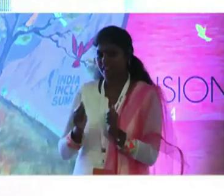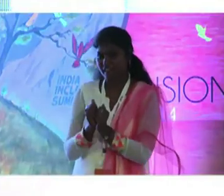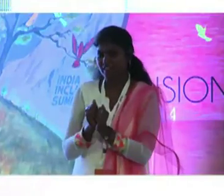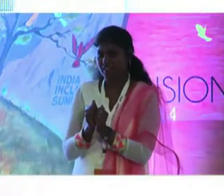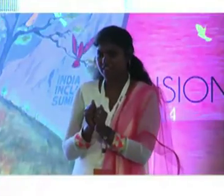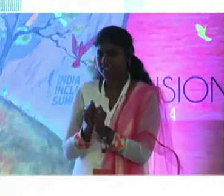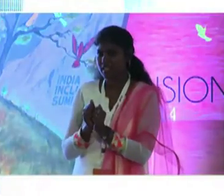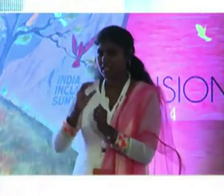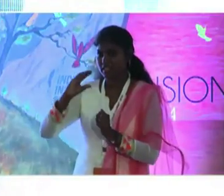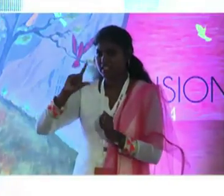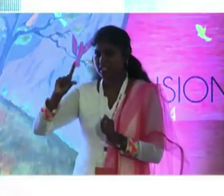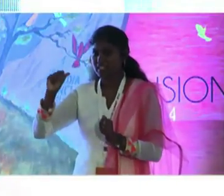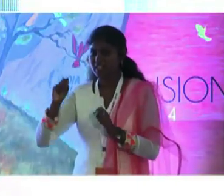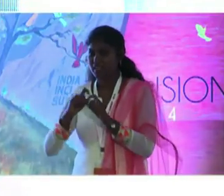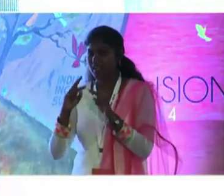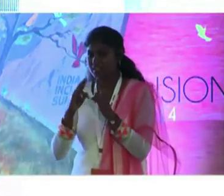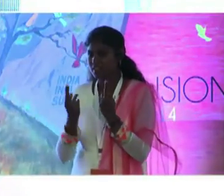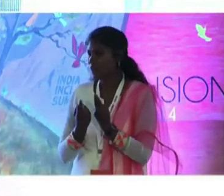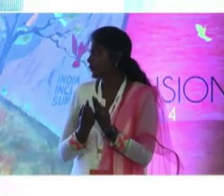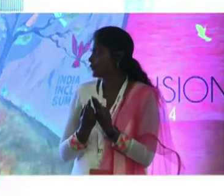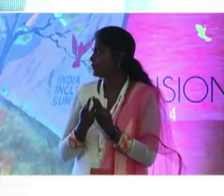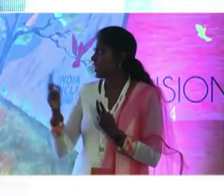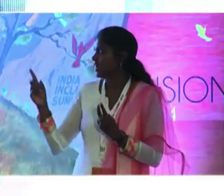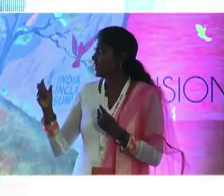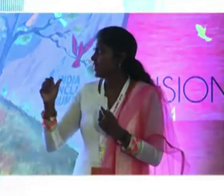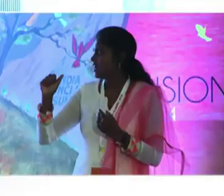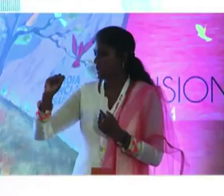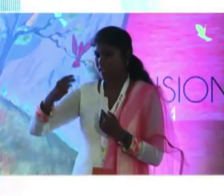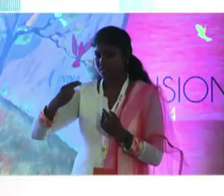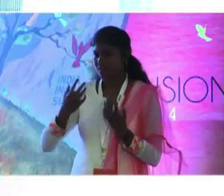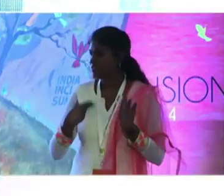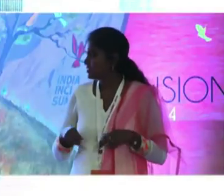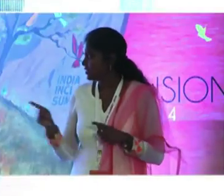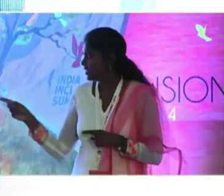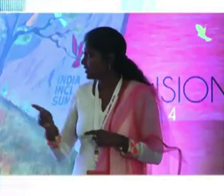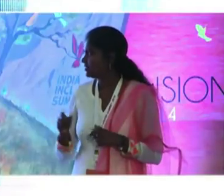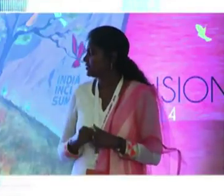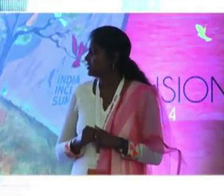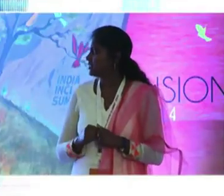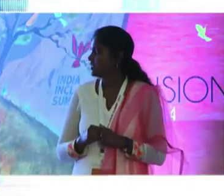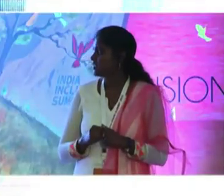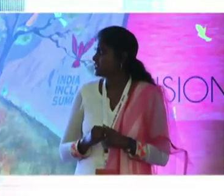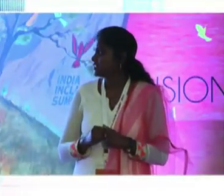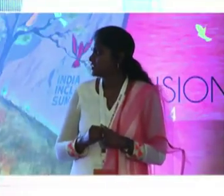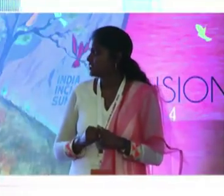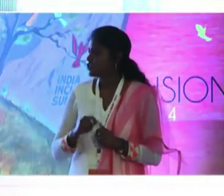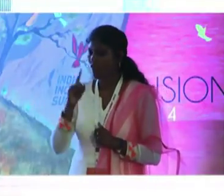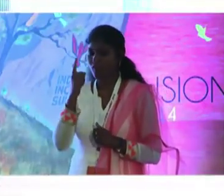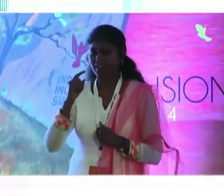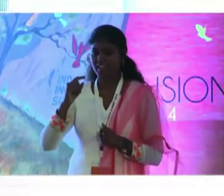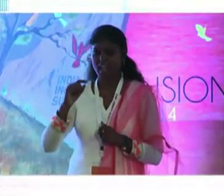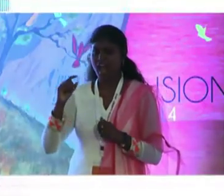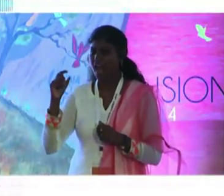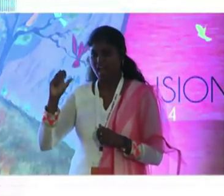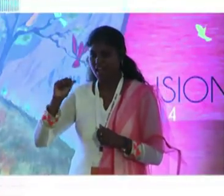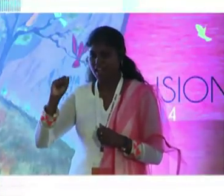his classroom on the third floor, we were climbing and Ashwin got tired. So we stood at some corner. One of the Ashwin classmates came to us